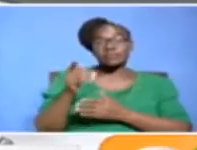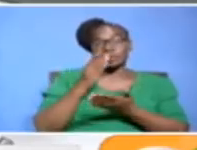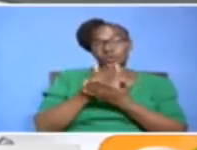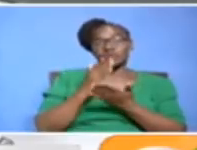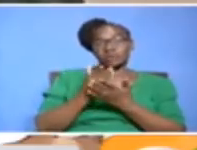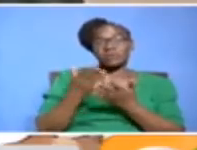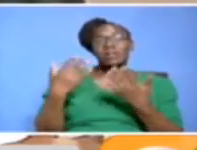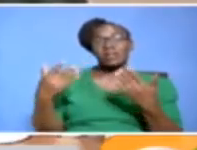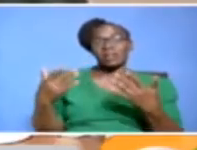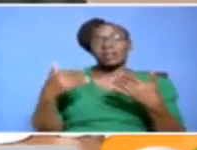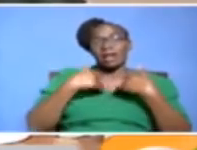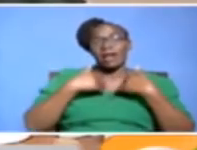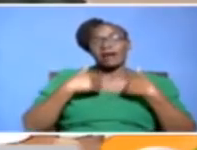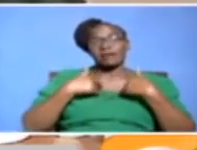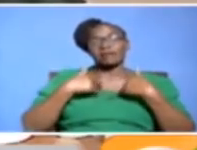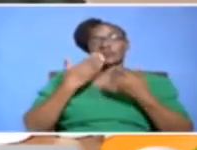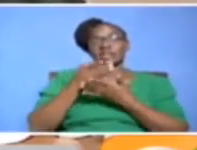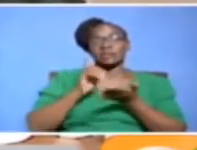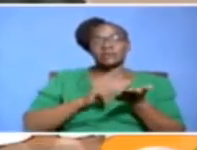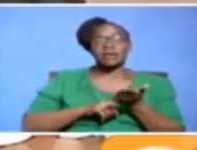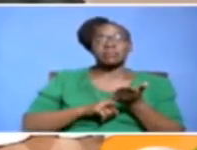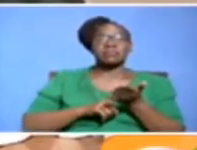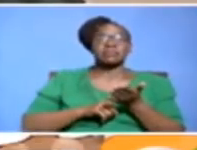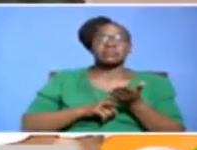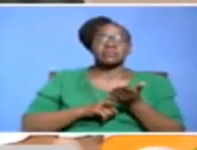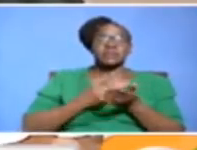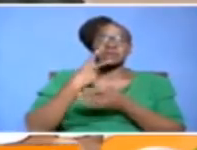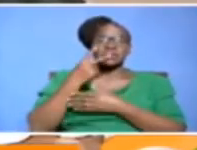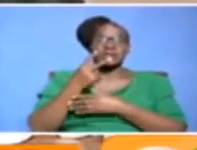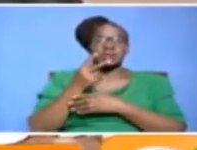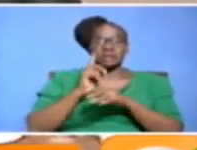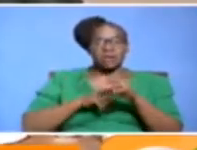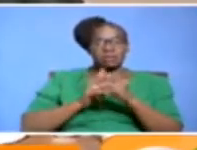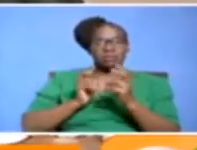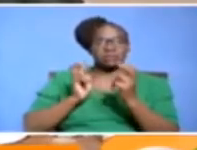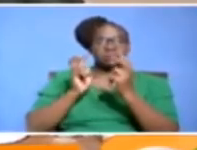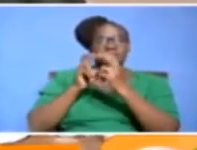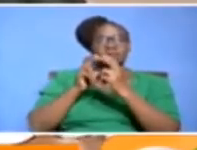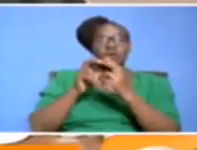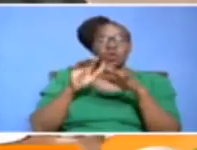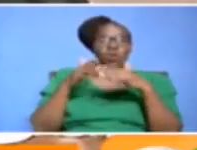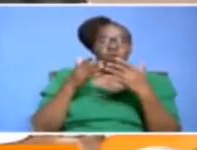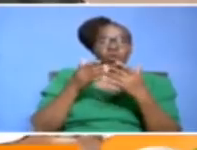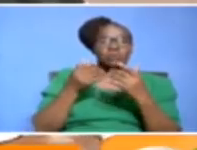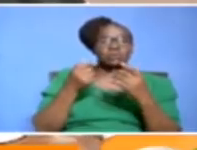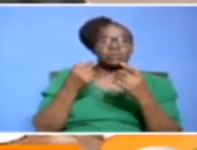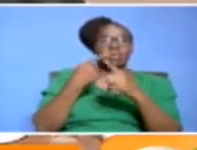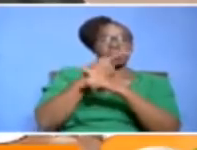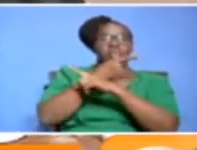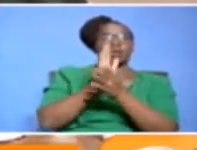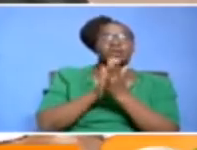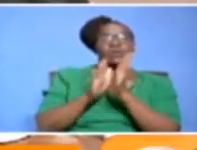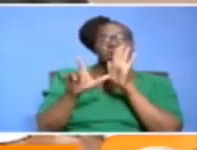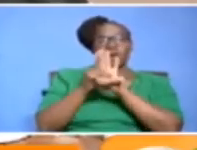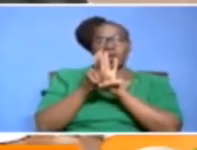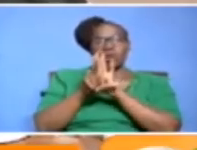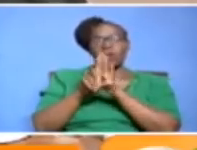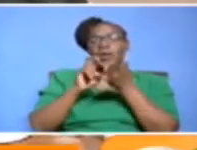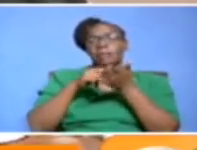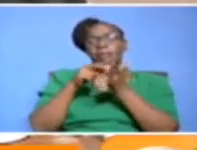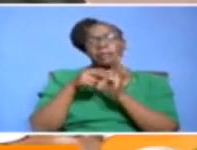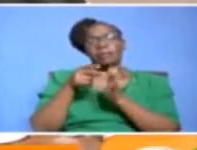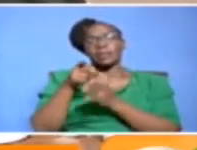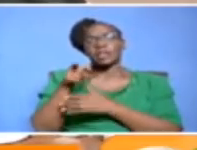child, they're vulnerable. Second, when now it comes that they are in contact with the law or in conflict with the law, makes it even more vulnerable. Mm. So it